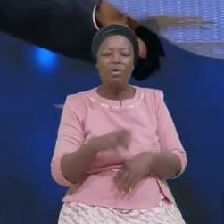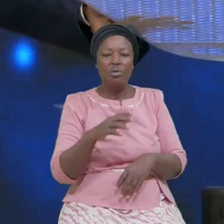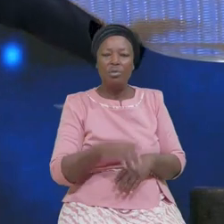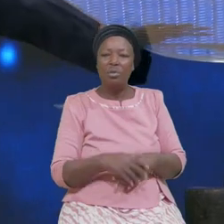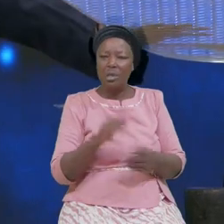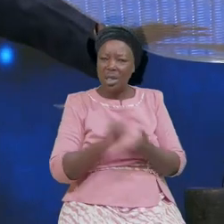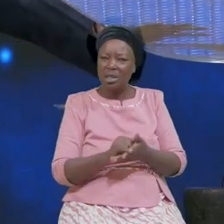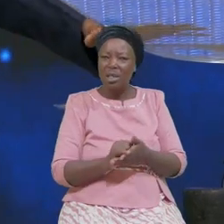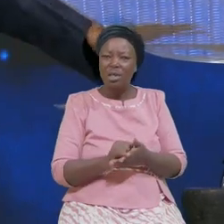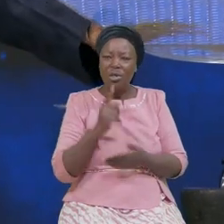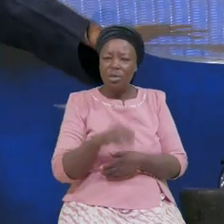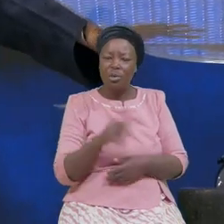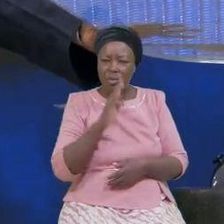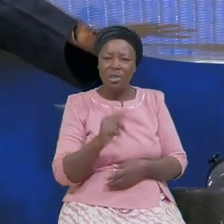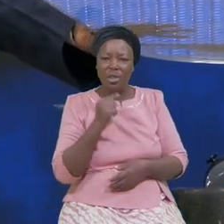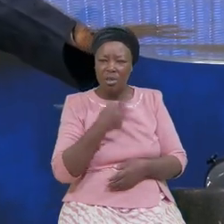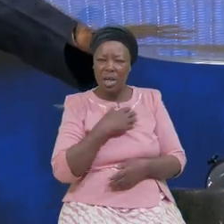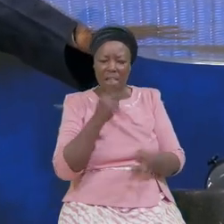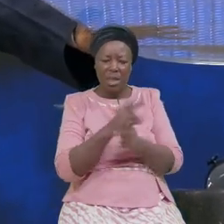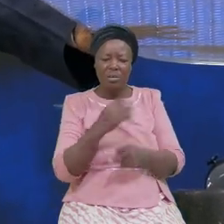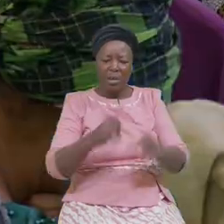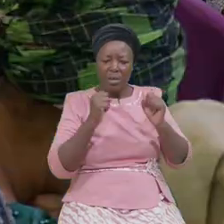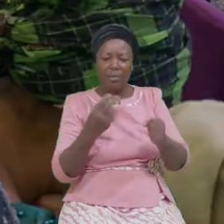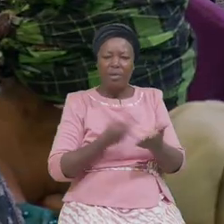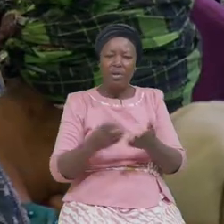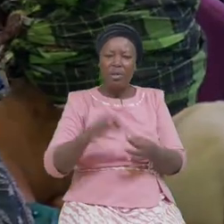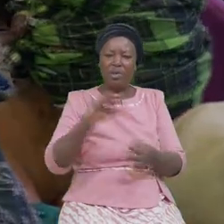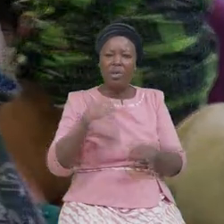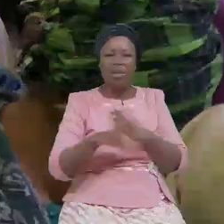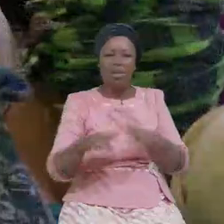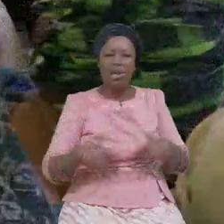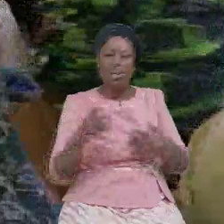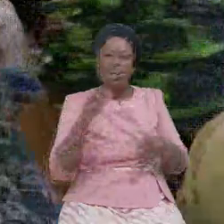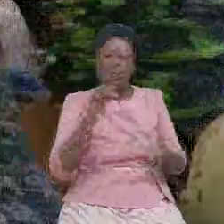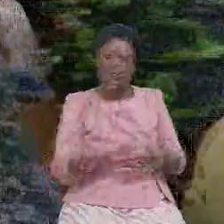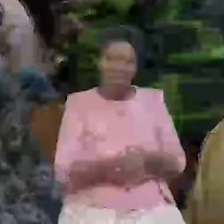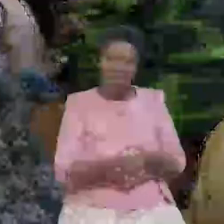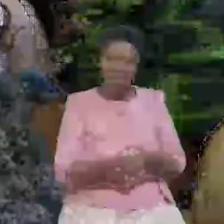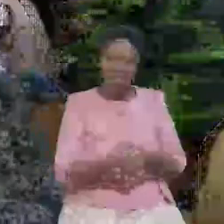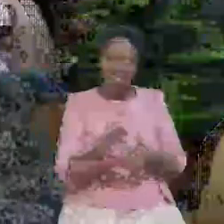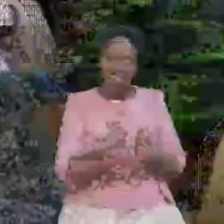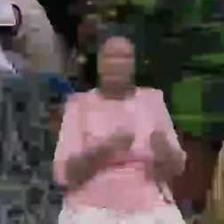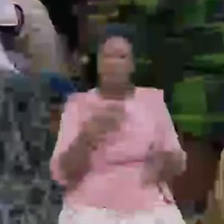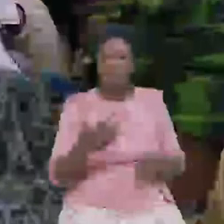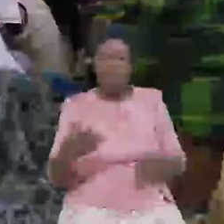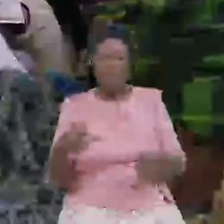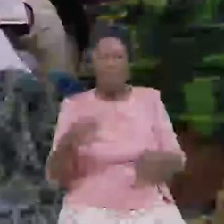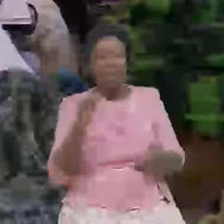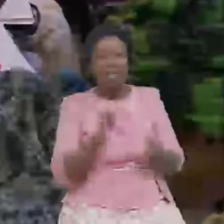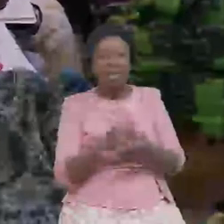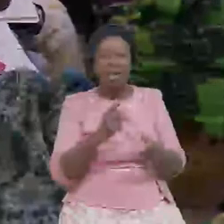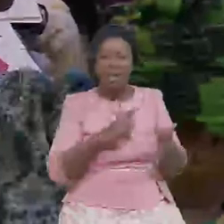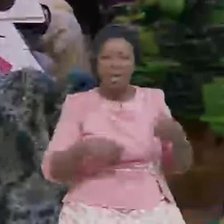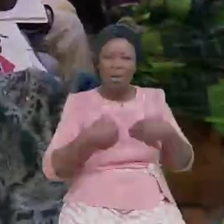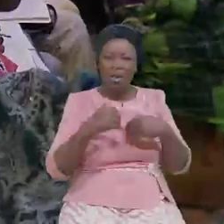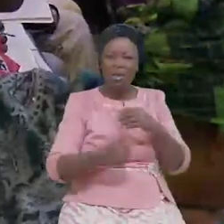that you will keep the power of the Holy Ghost in your life, so that everything the Lord has